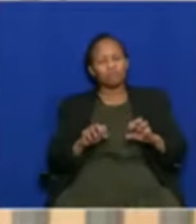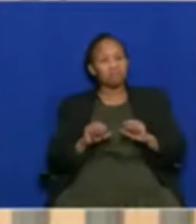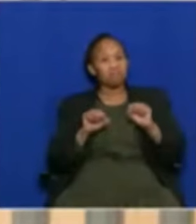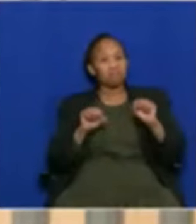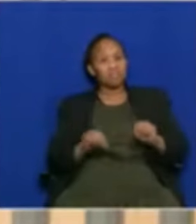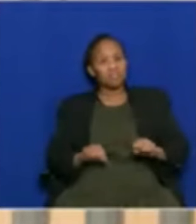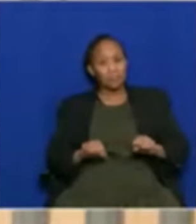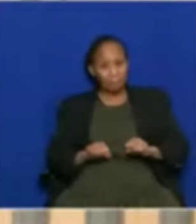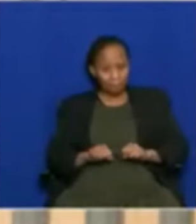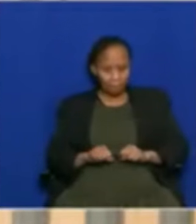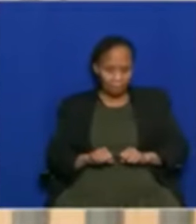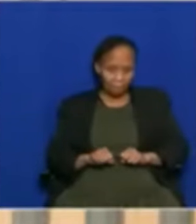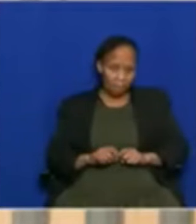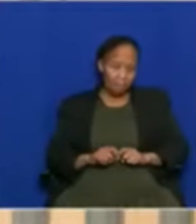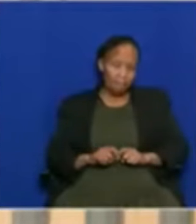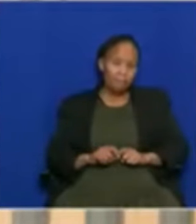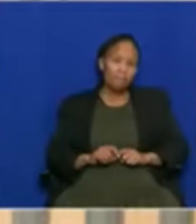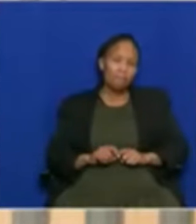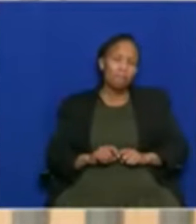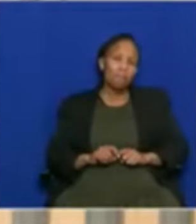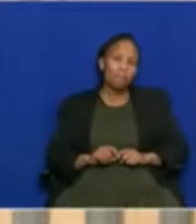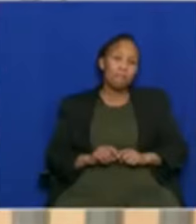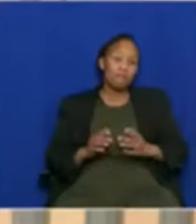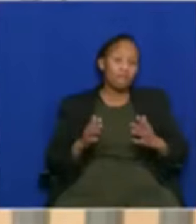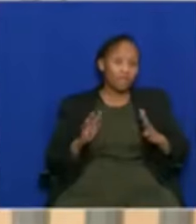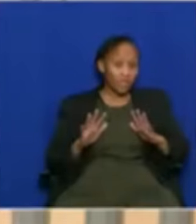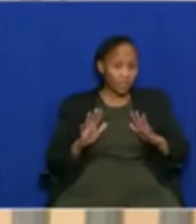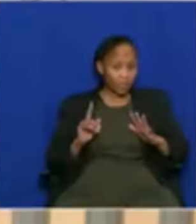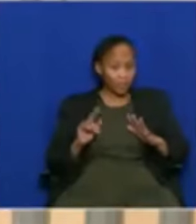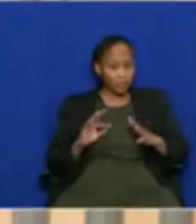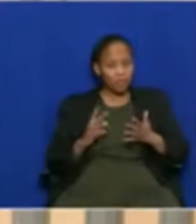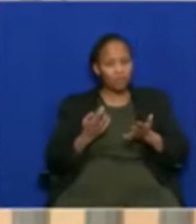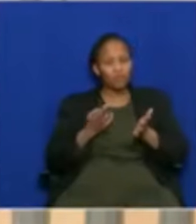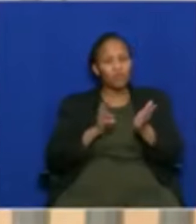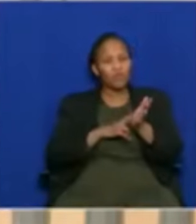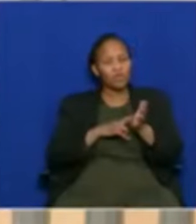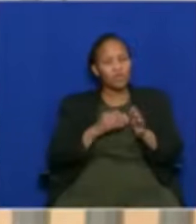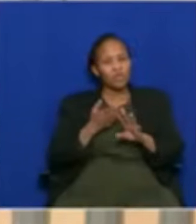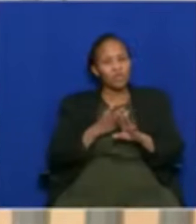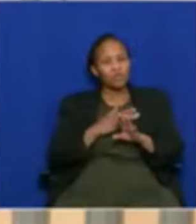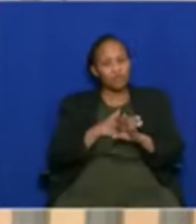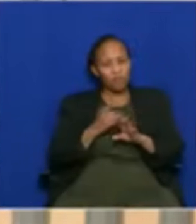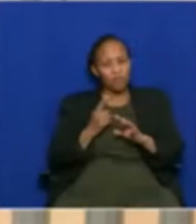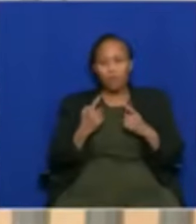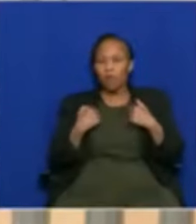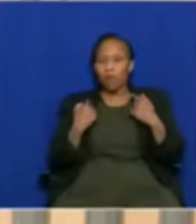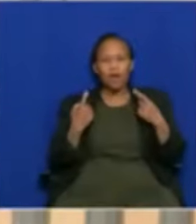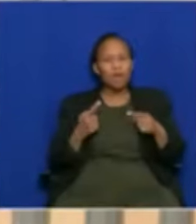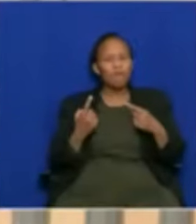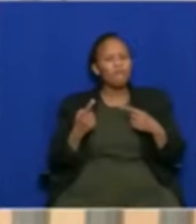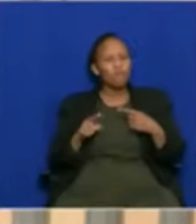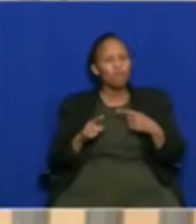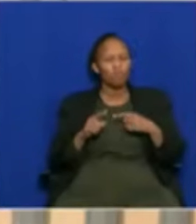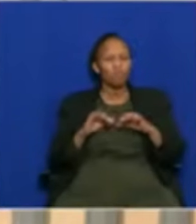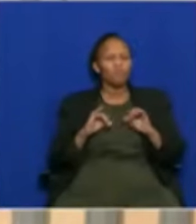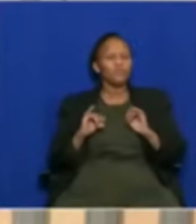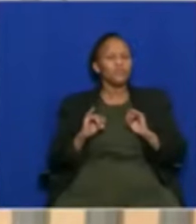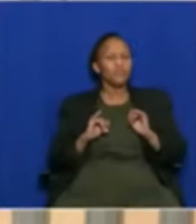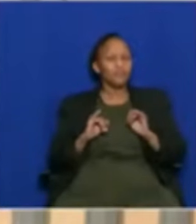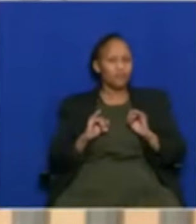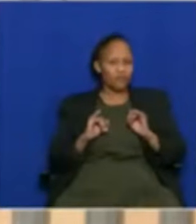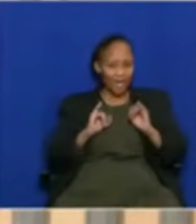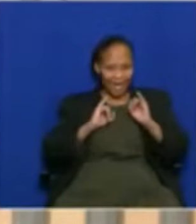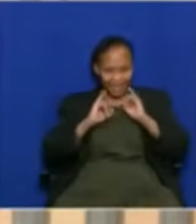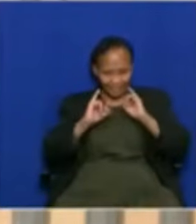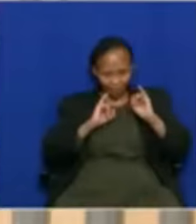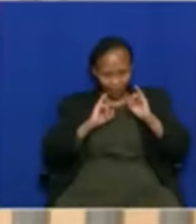and be registered there before she comes for the interview. And now we know after that process, she